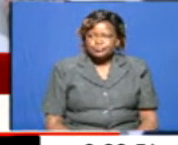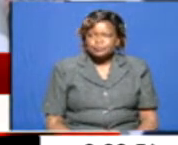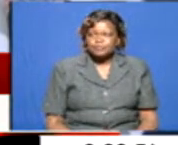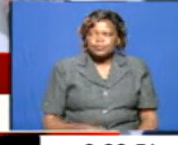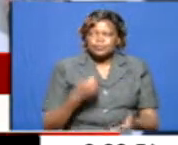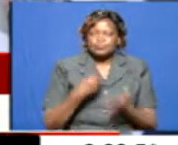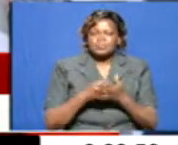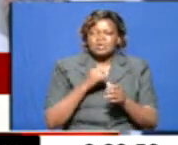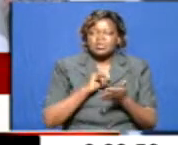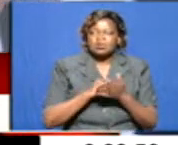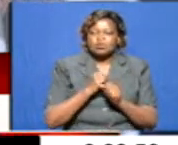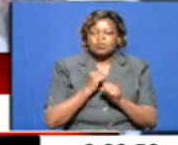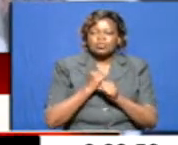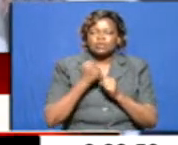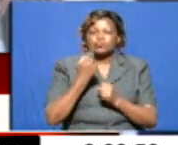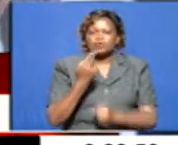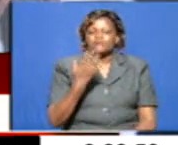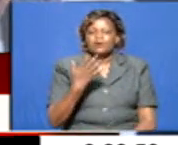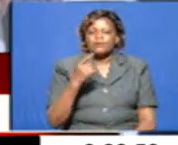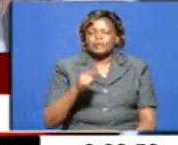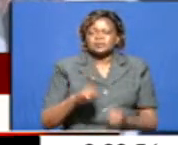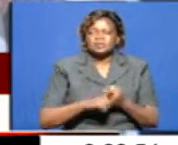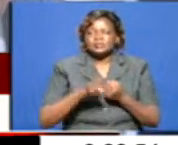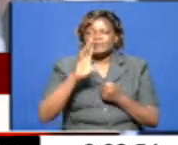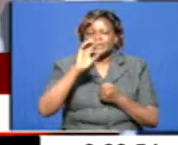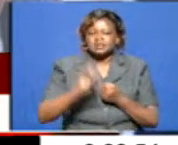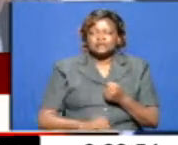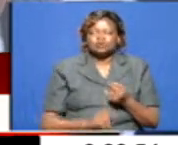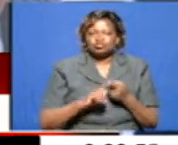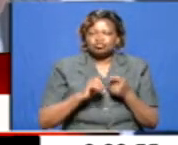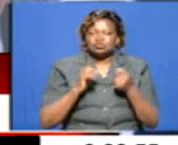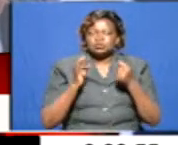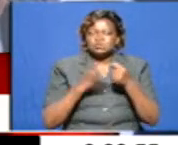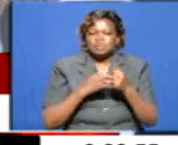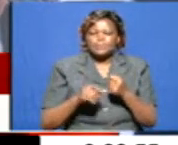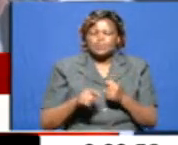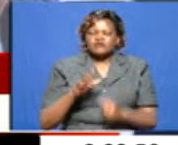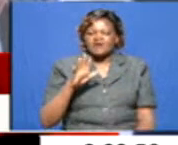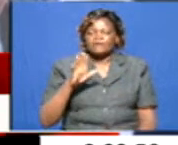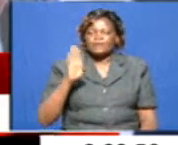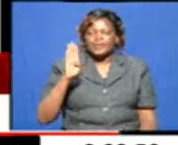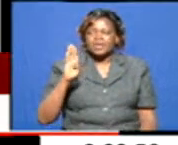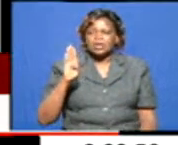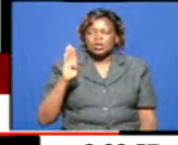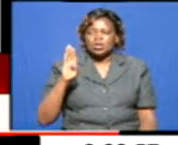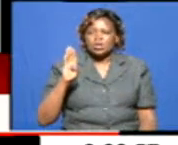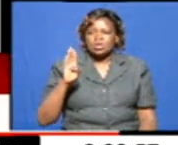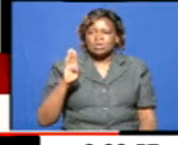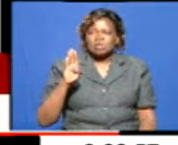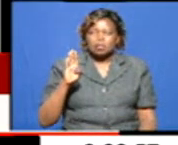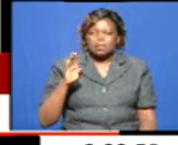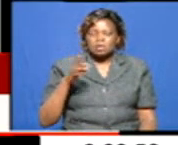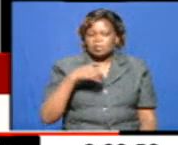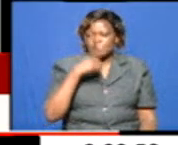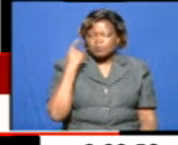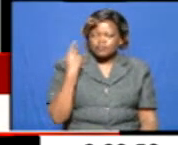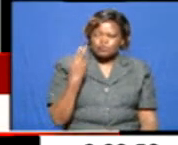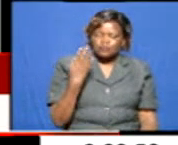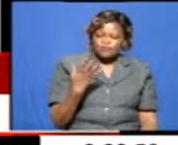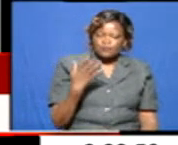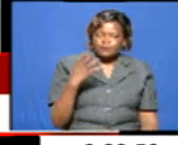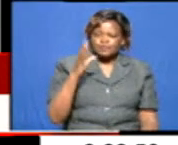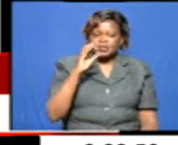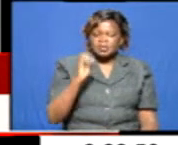by 25.6% to 80.5 billion shillings on account of 24% growth